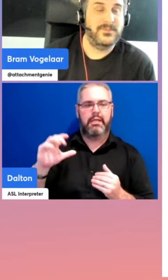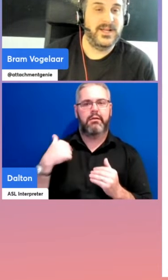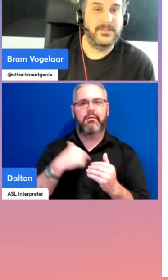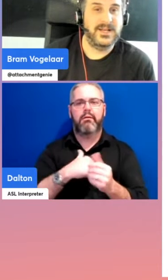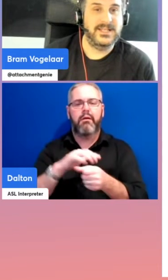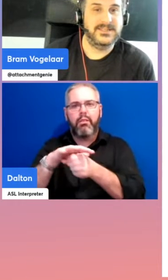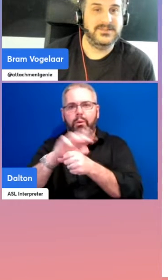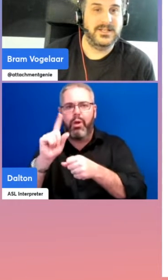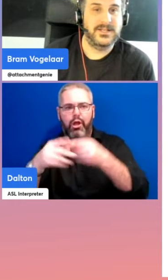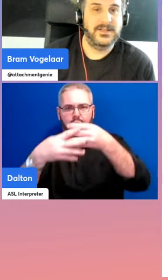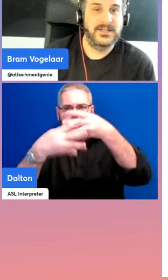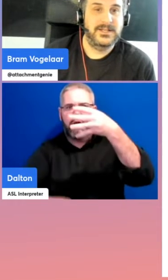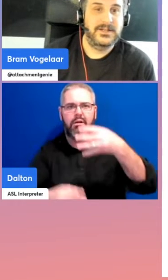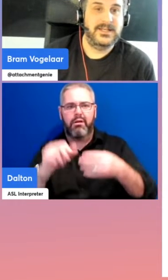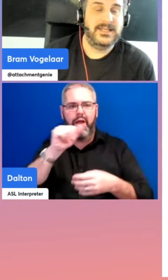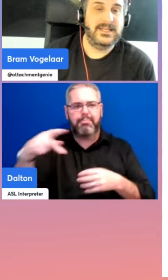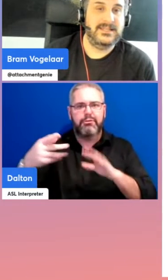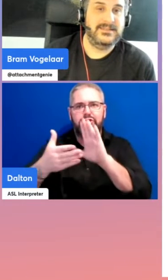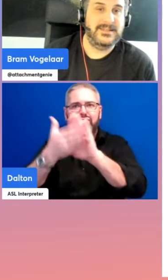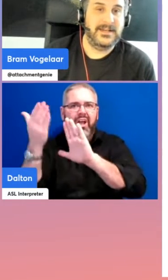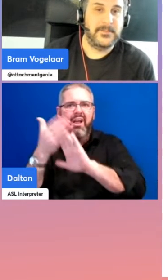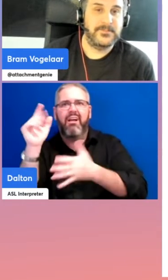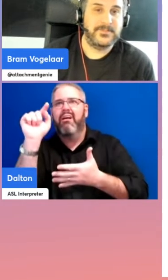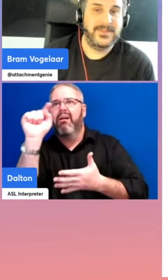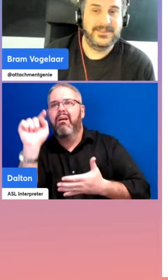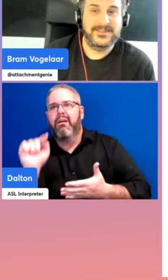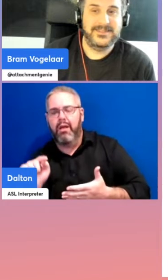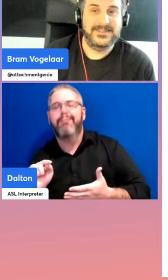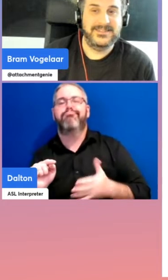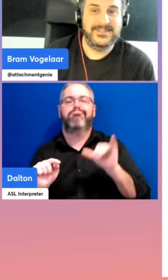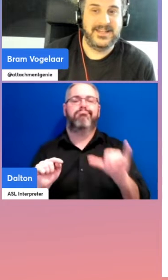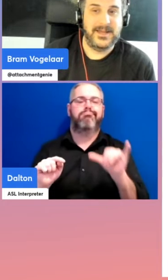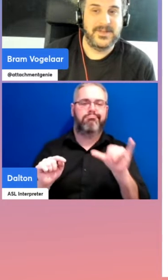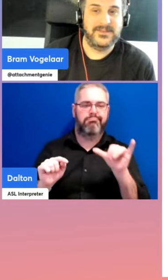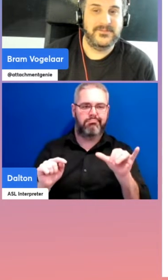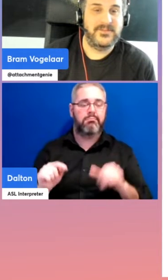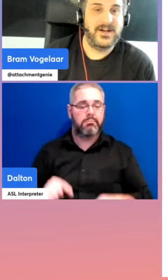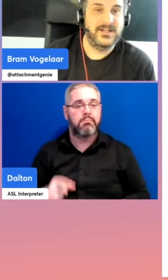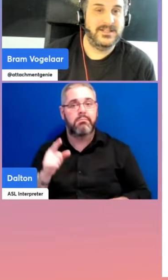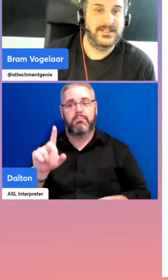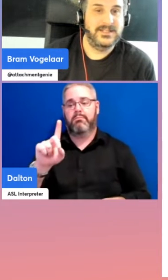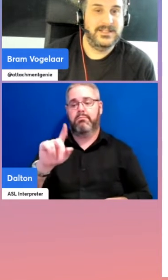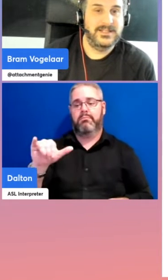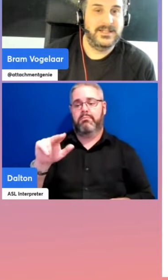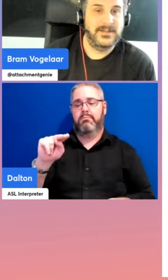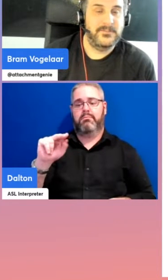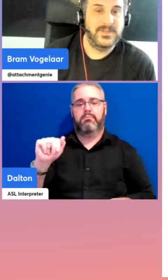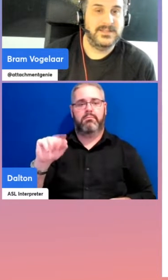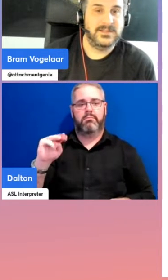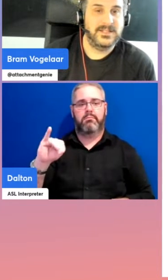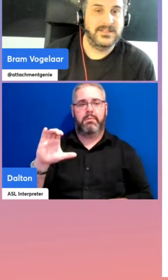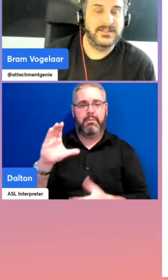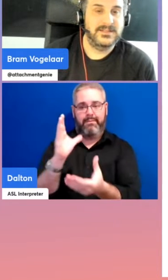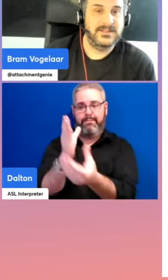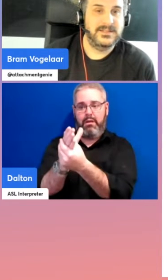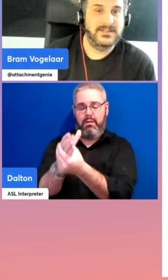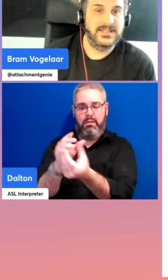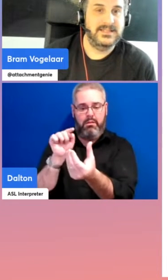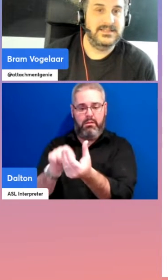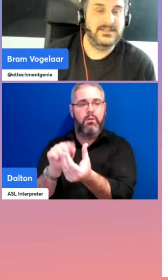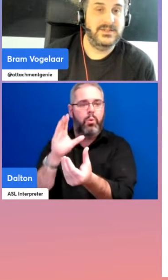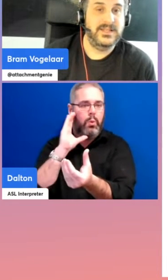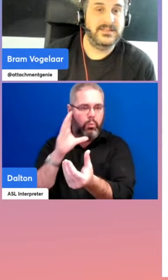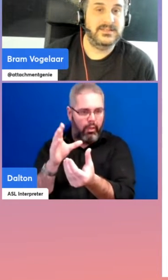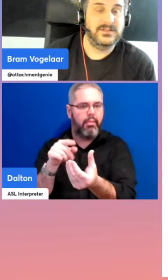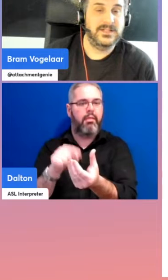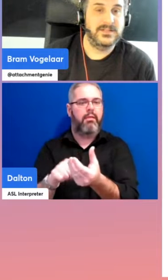locations where my application is running. Right? It's this dynamic file is gonna